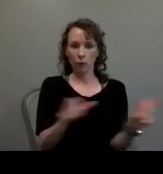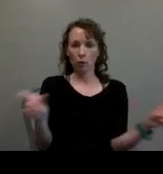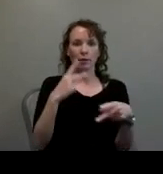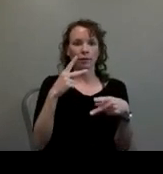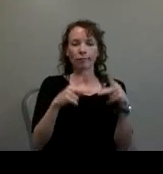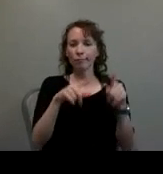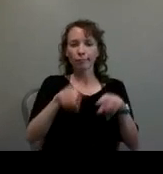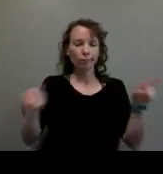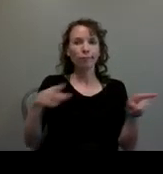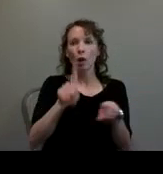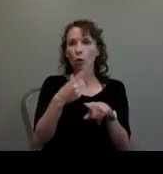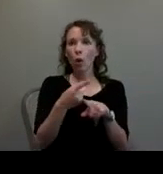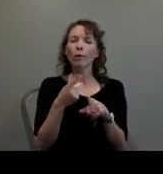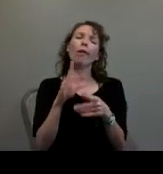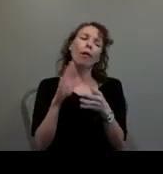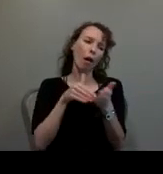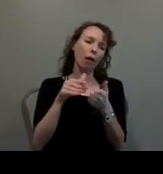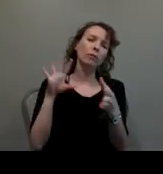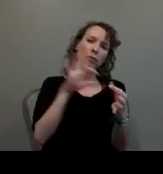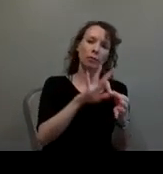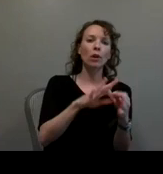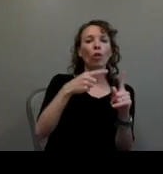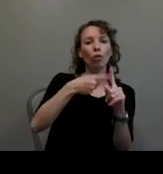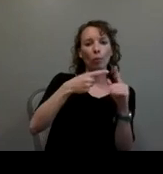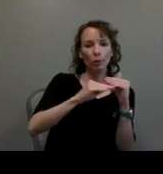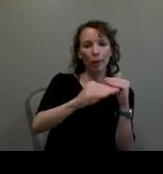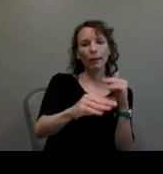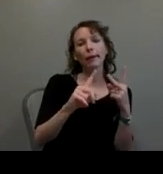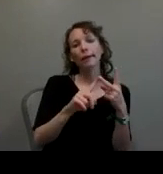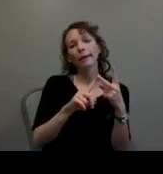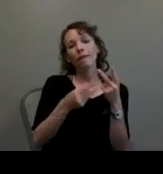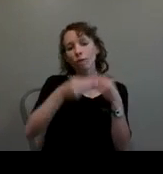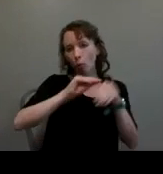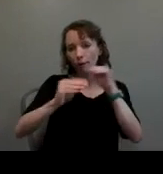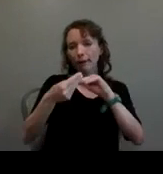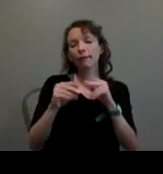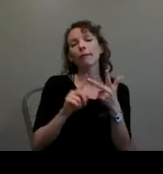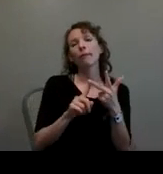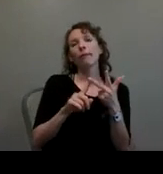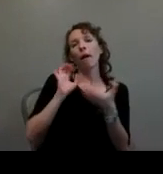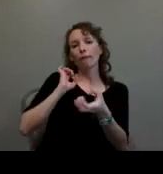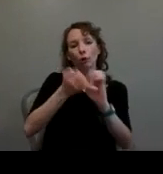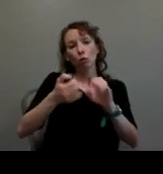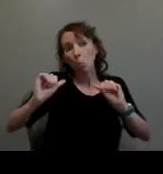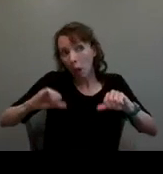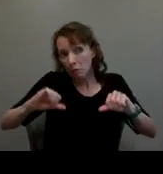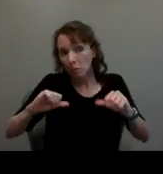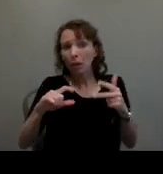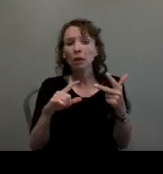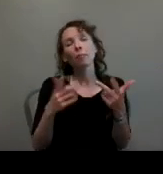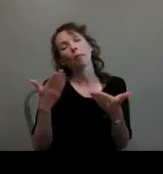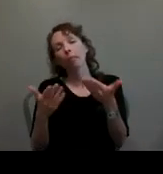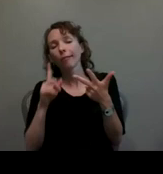ideas of like folding stability or thermo or entropic stability, and also evolutionary plausibility. There's potentially